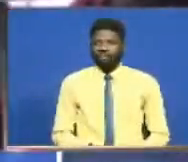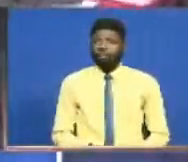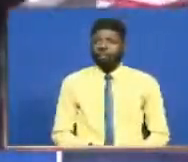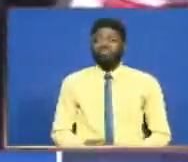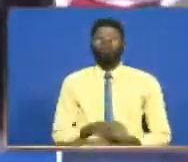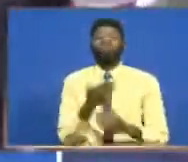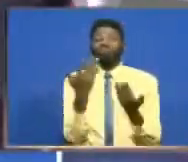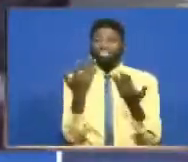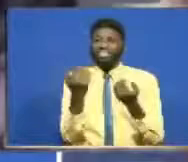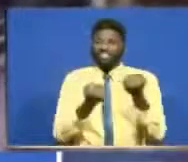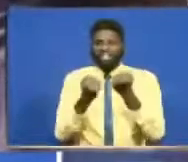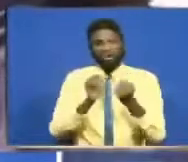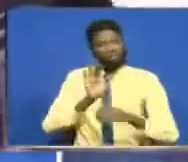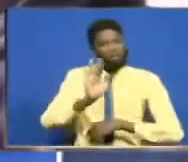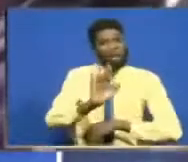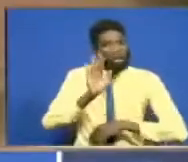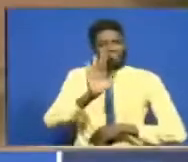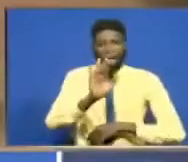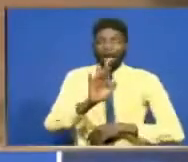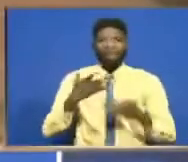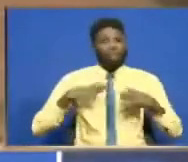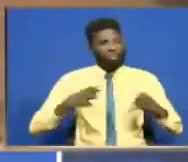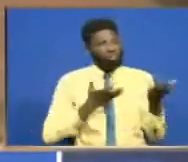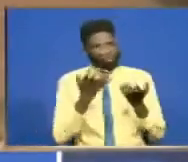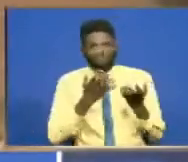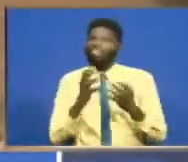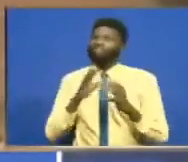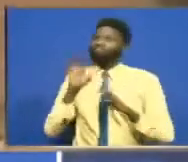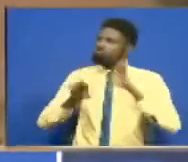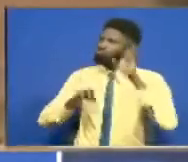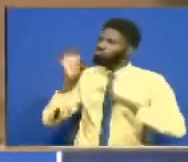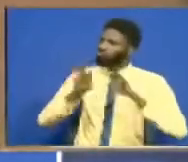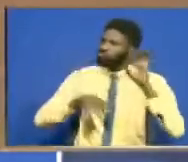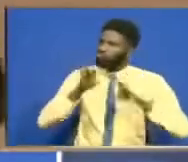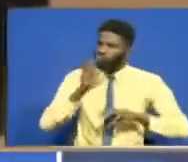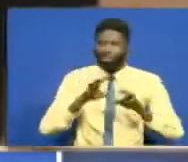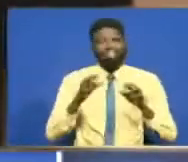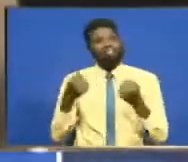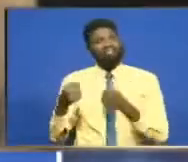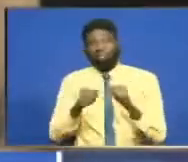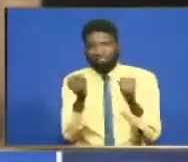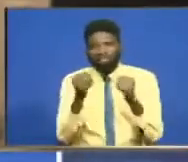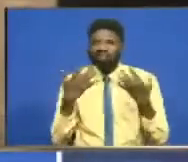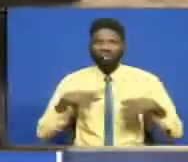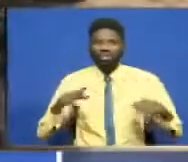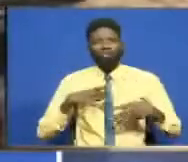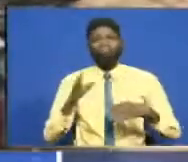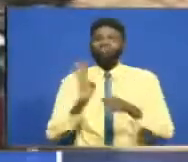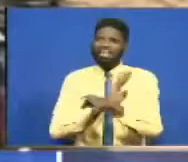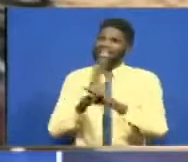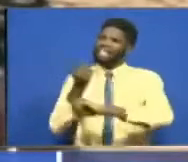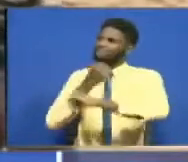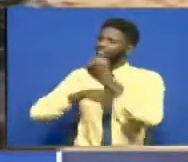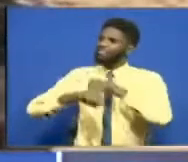Vehicles honking, traders negotiating, the streets and markets alive with human activity.